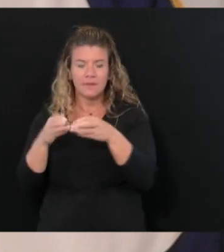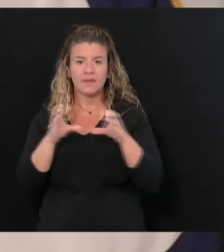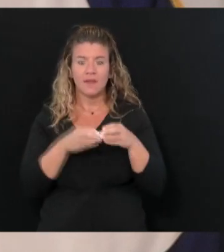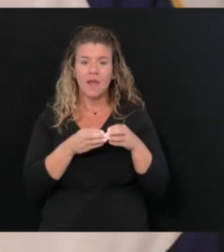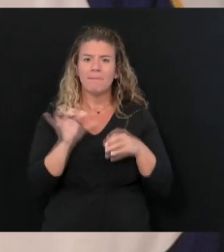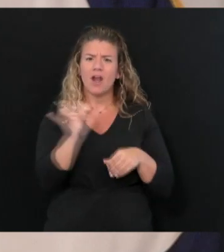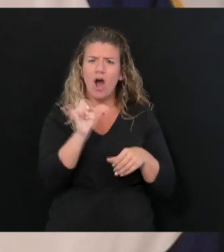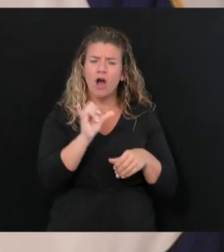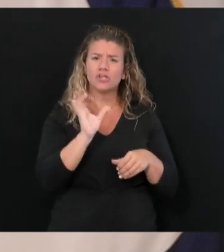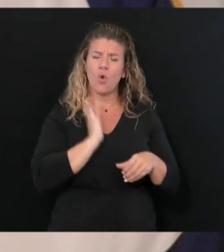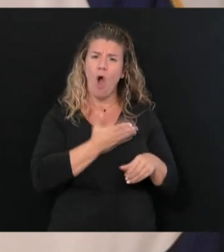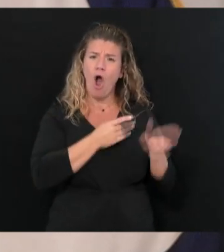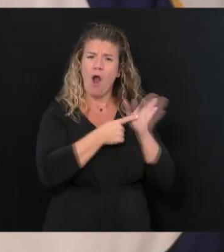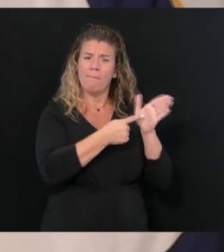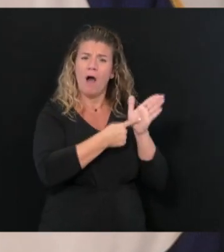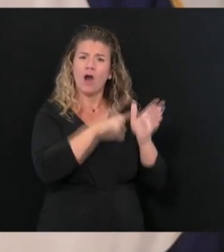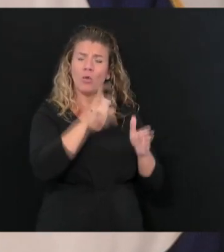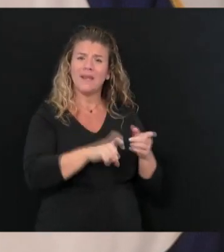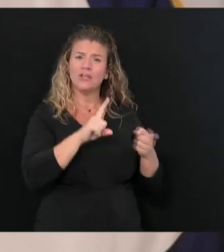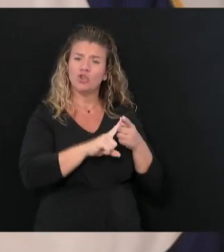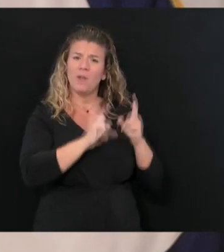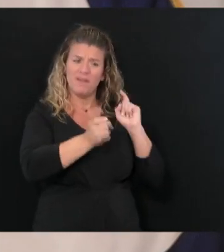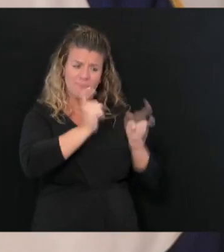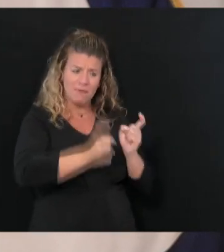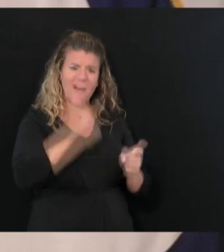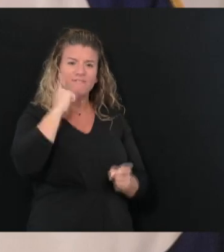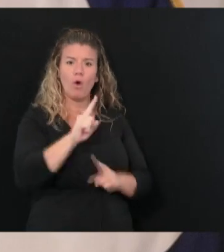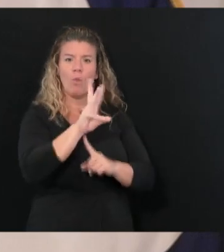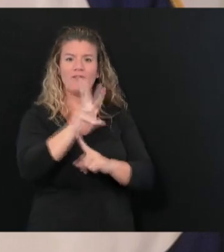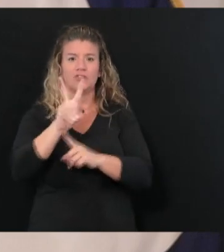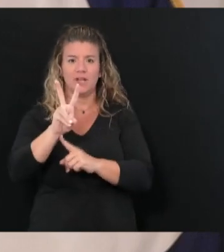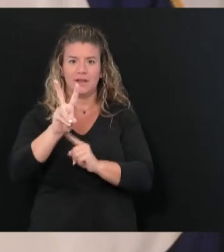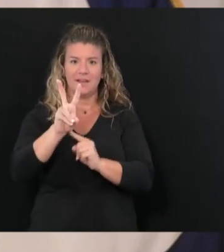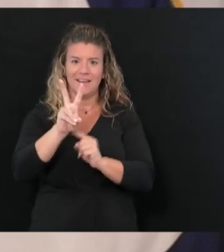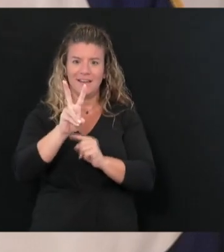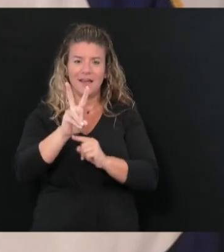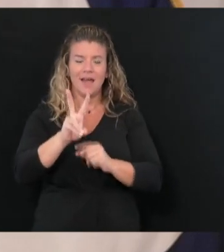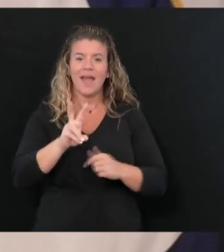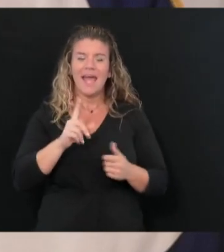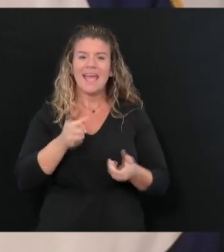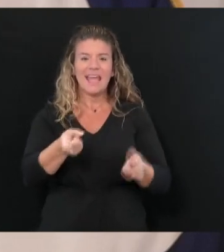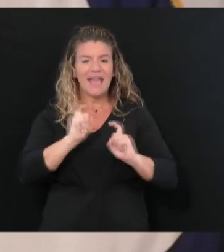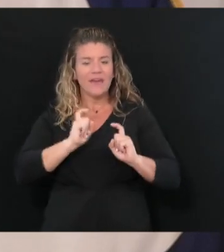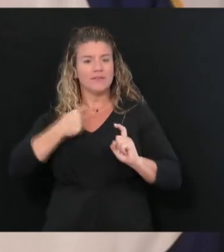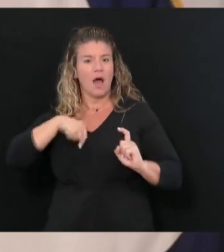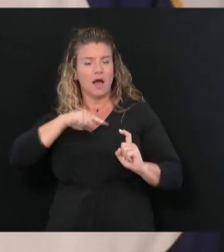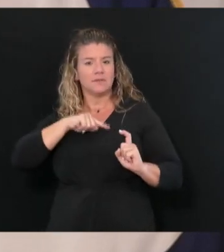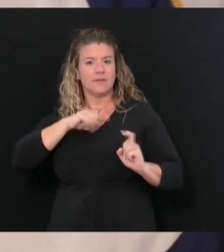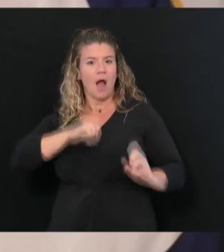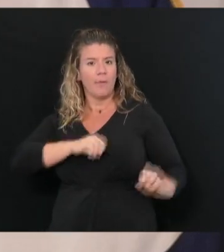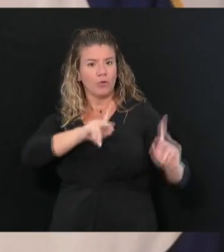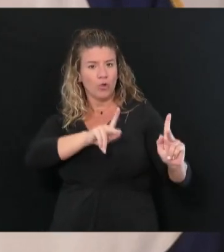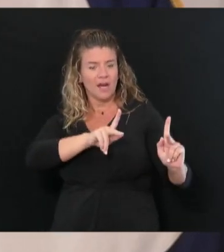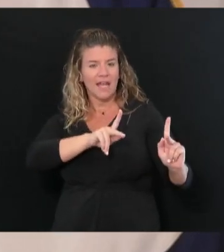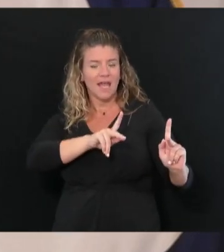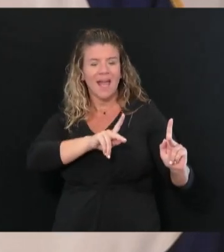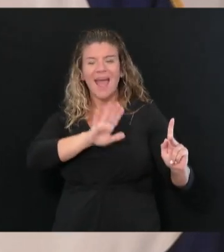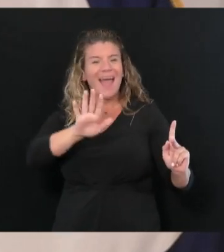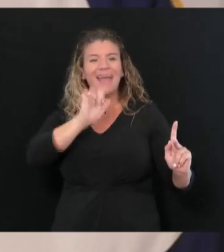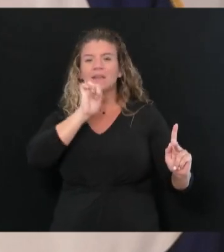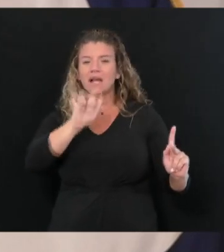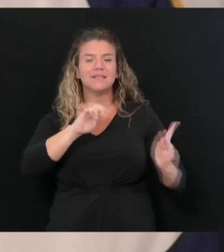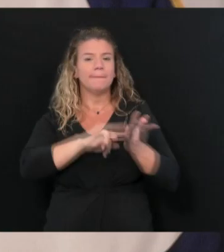in that it allows us, and it doesn't differentiate between the yellow or the orange or